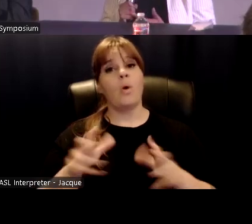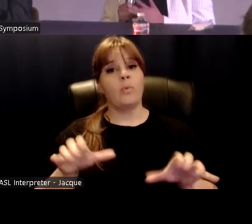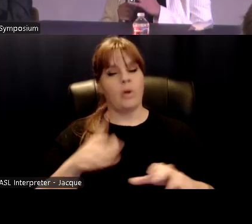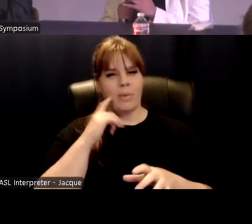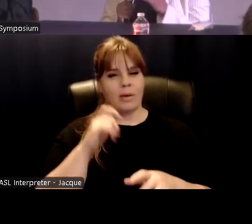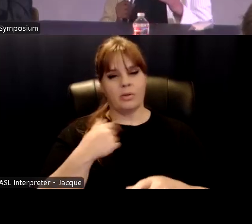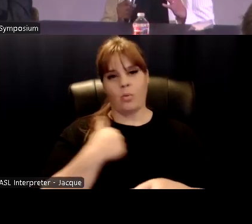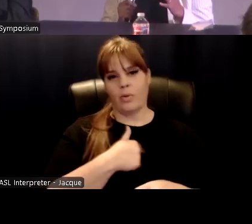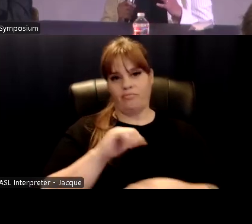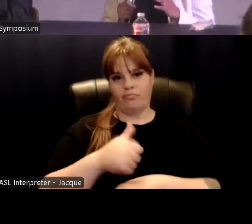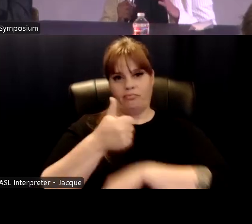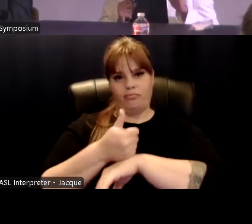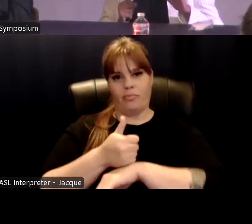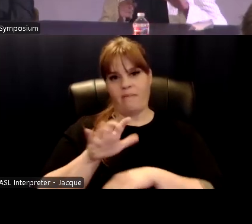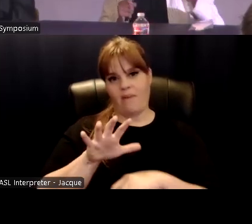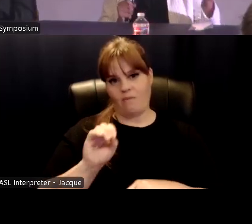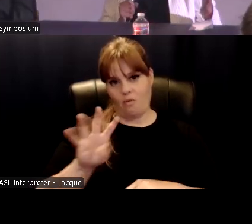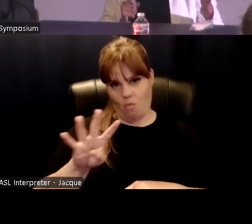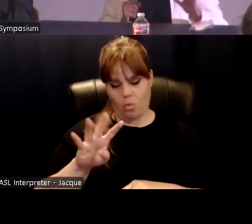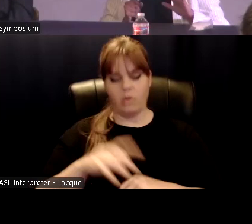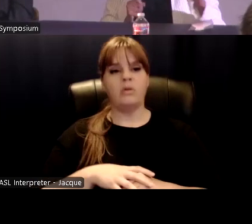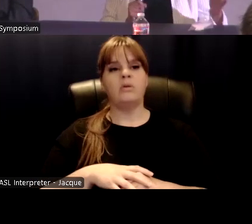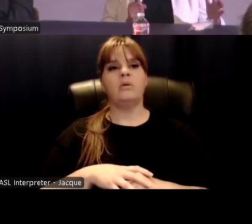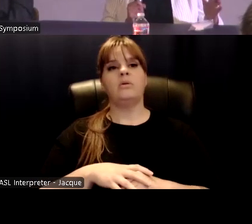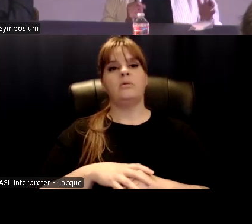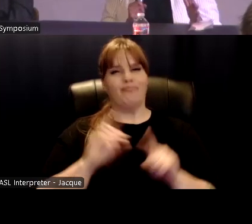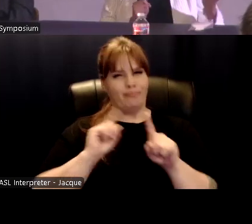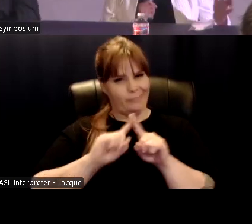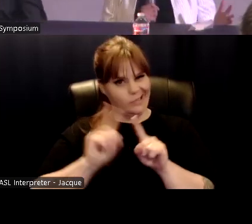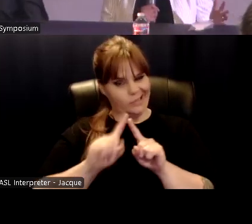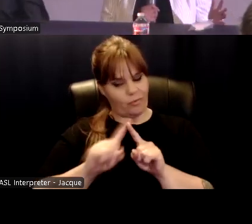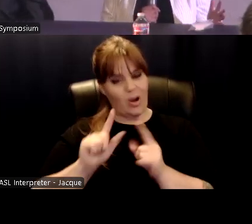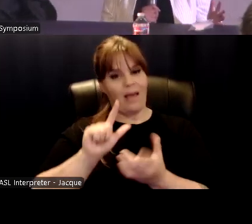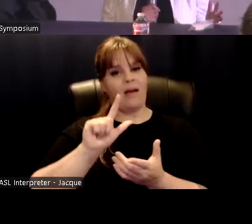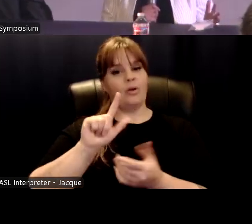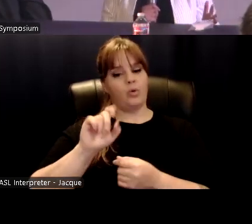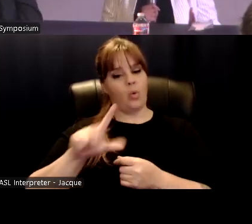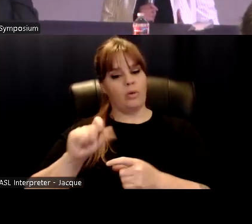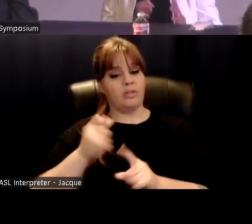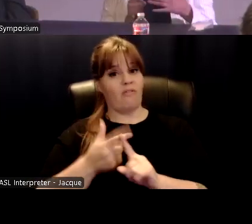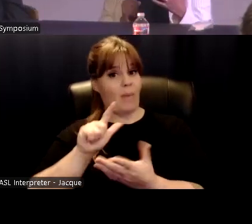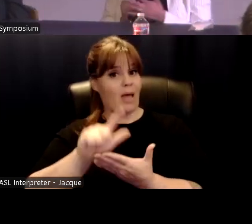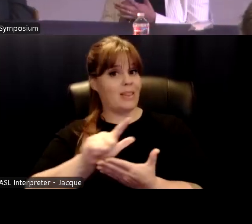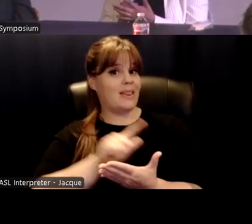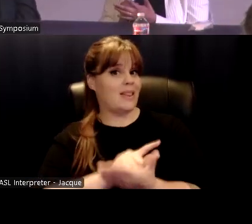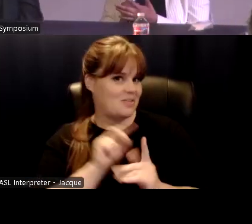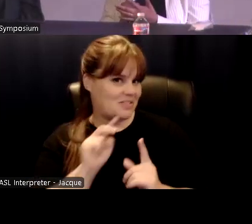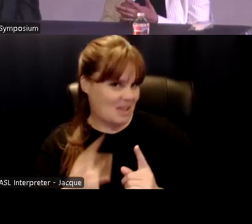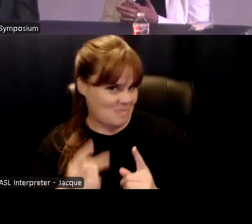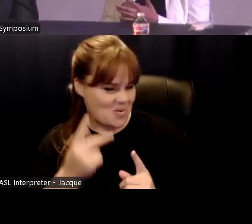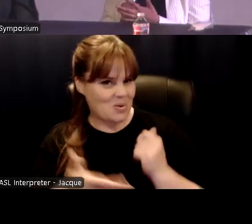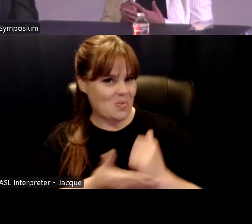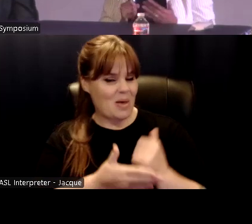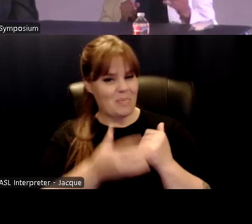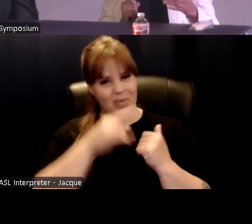in place and a whole lot of tools from a legal standpoint to help kids with disability, is we create this